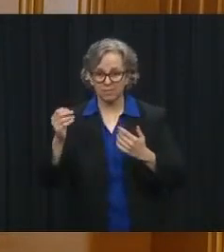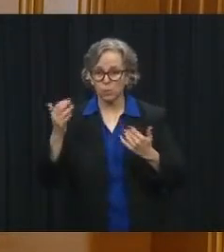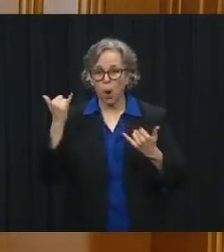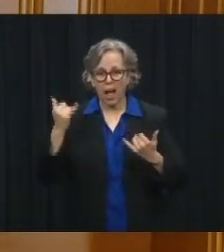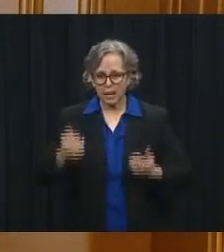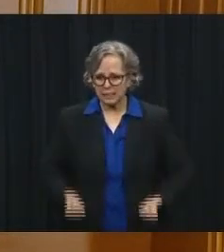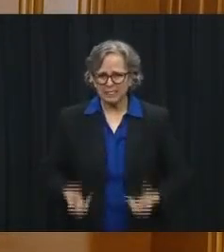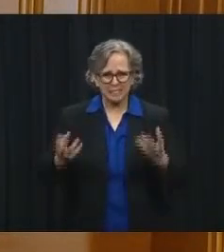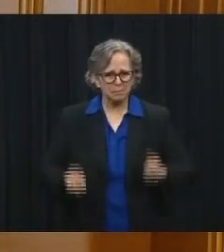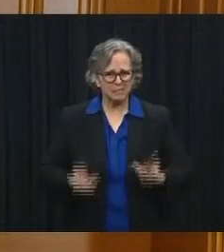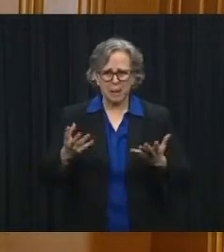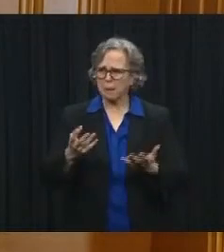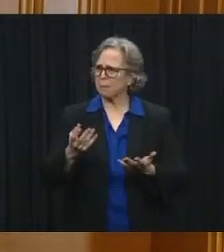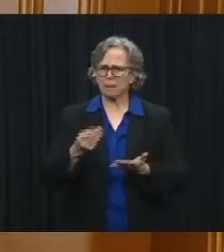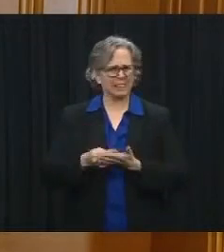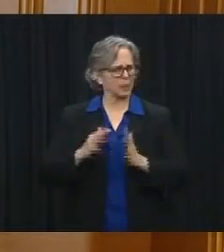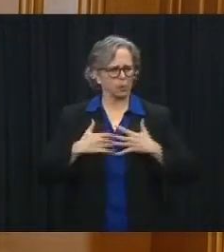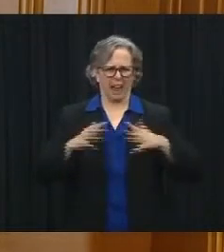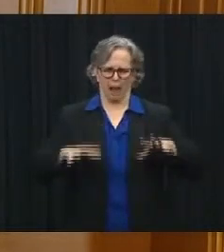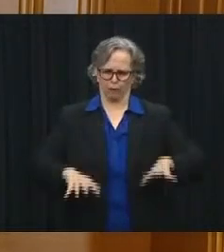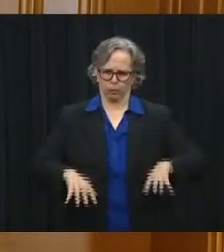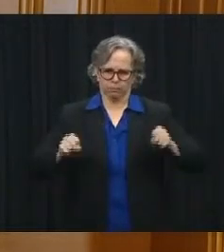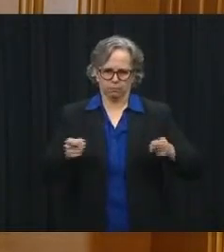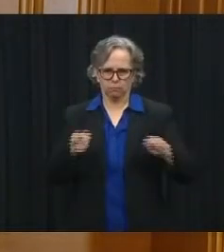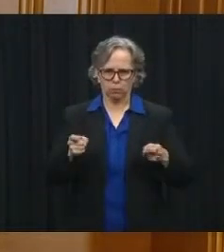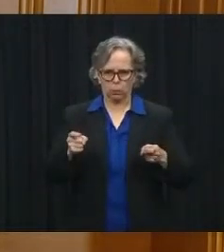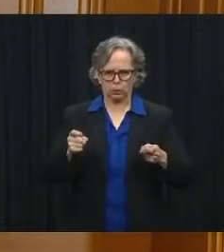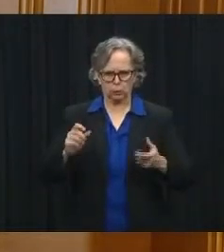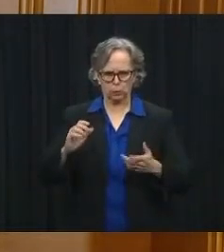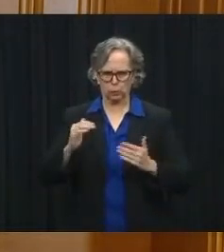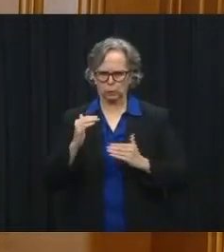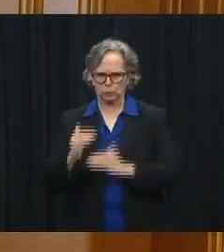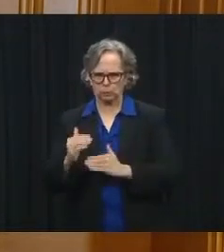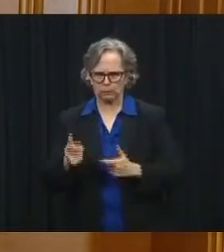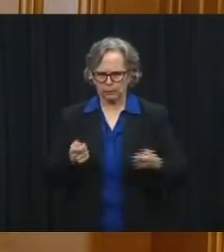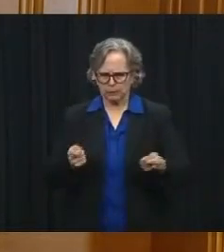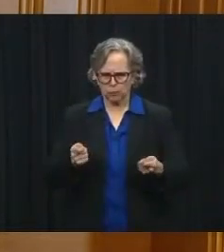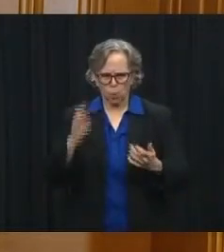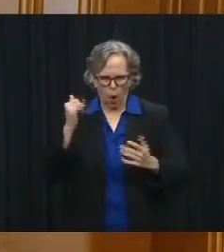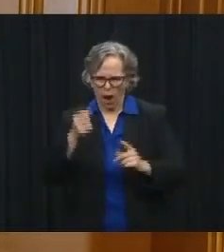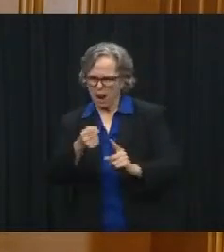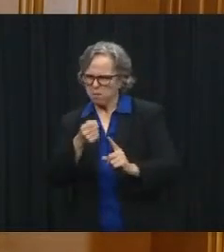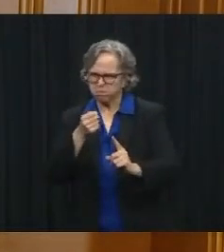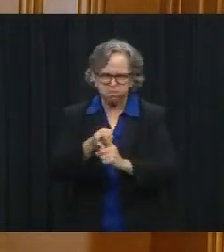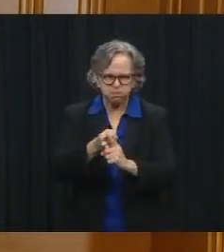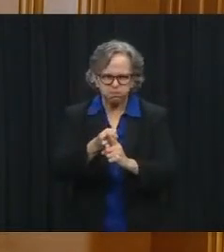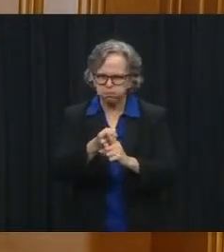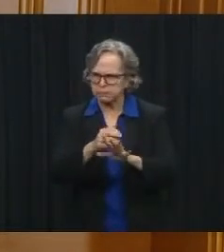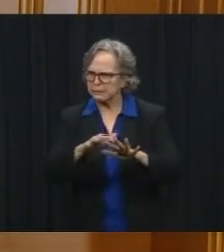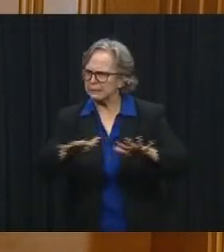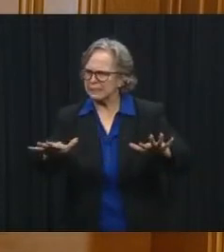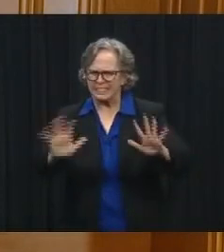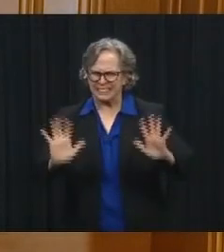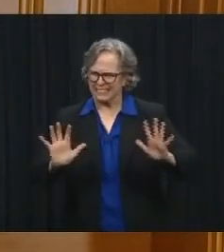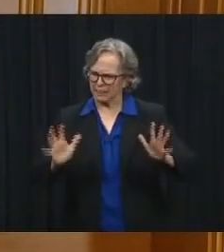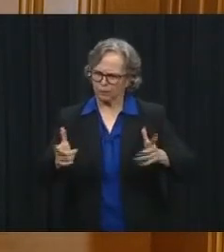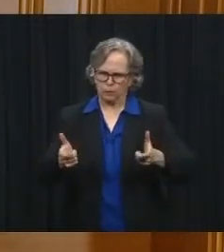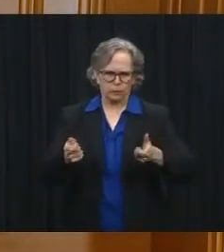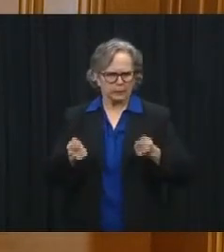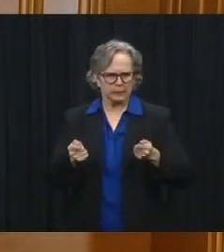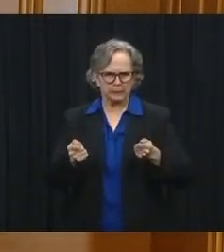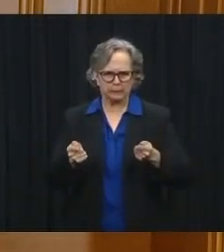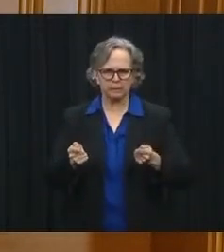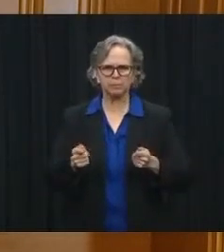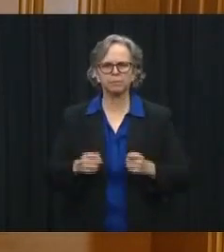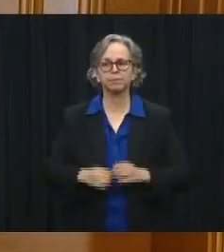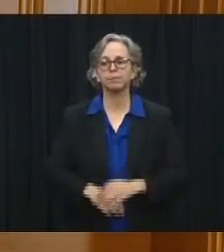more impact, obviously, it's going to have. And so we are doing that right now. Let me talk for a moment, and I know